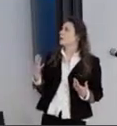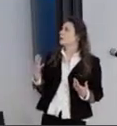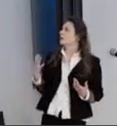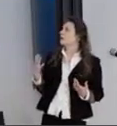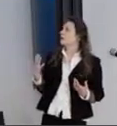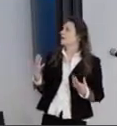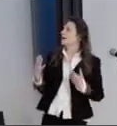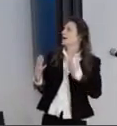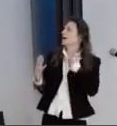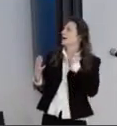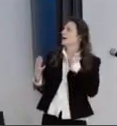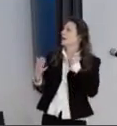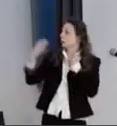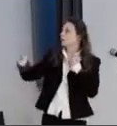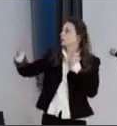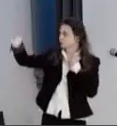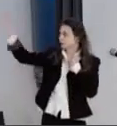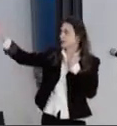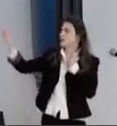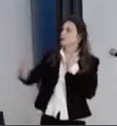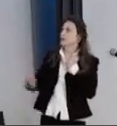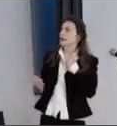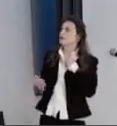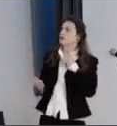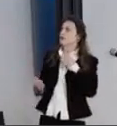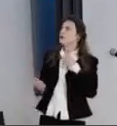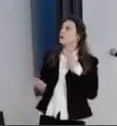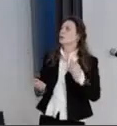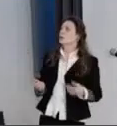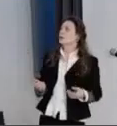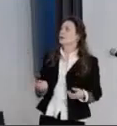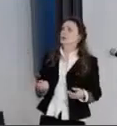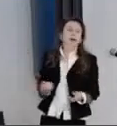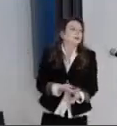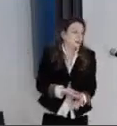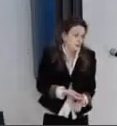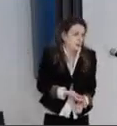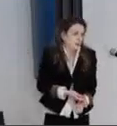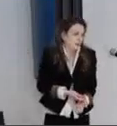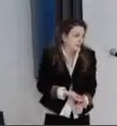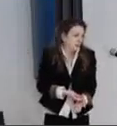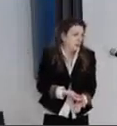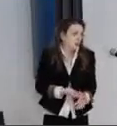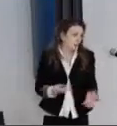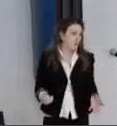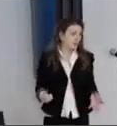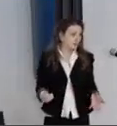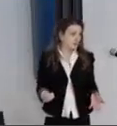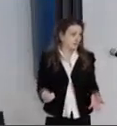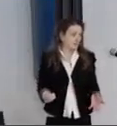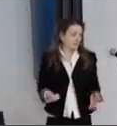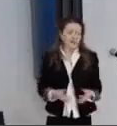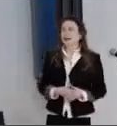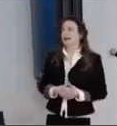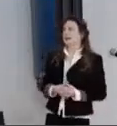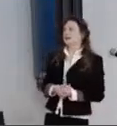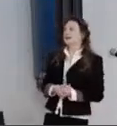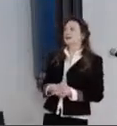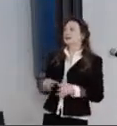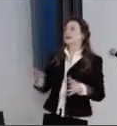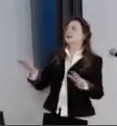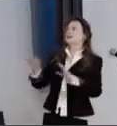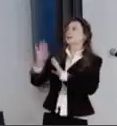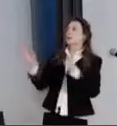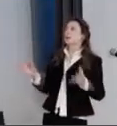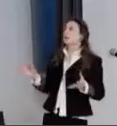Erin O'Connor, a model for this collection, reported actually cutting herself while wearing this thing. And